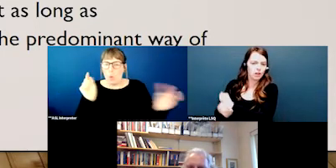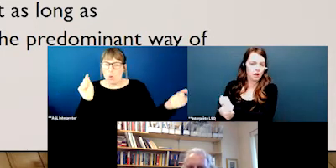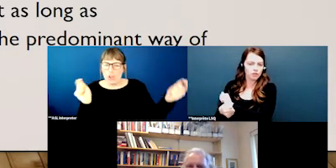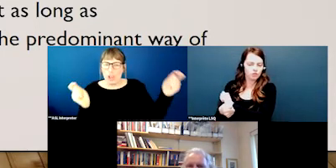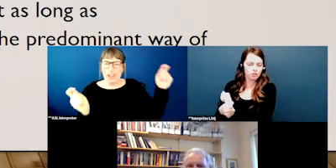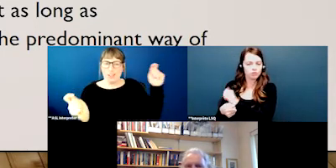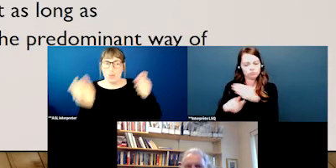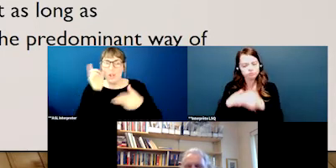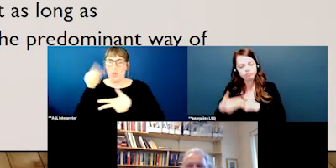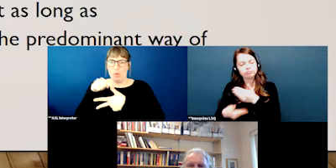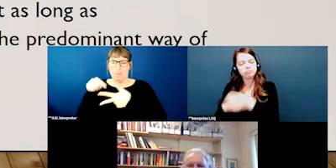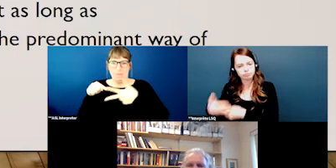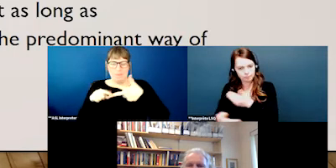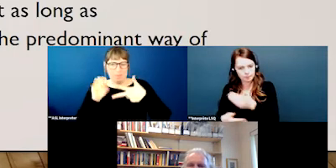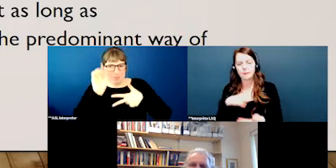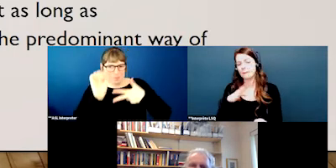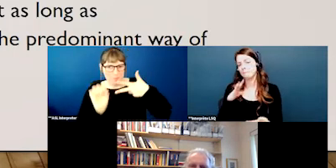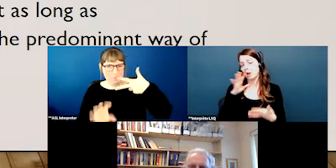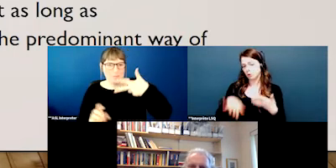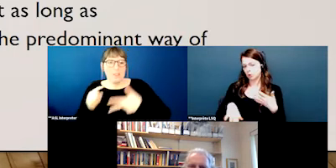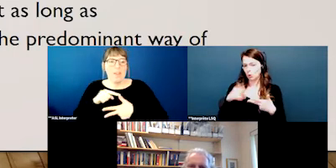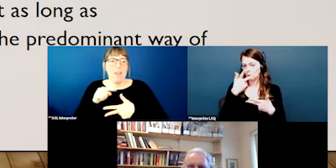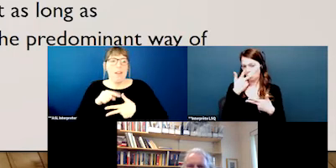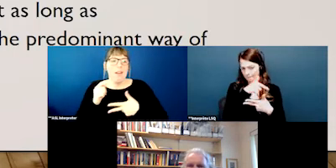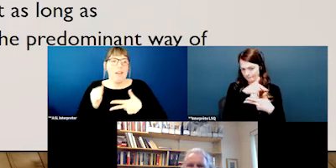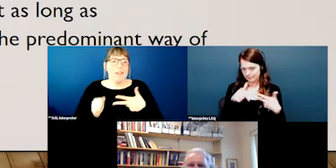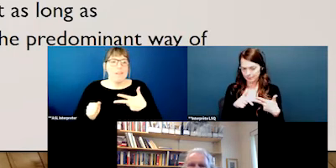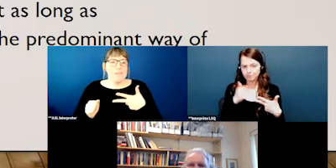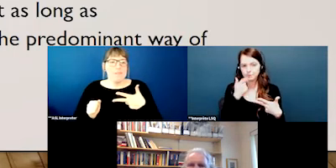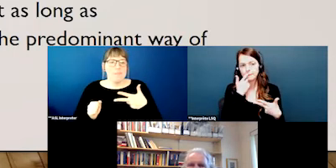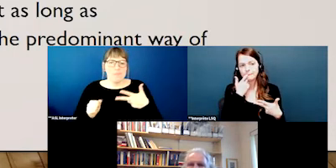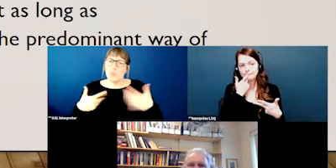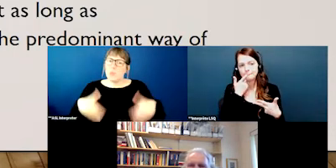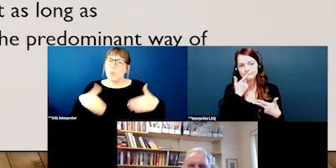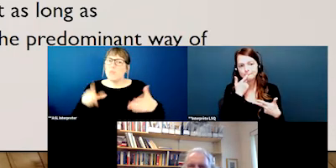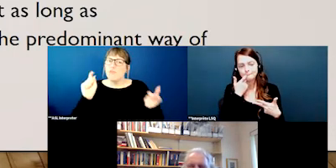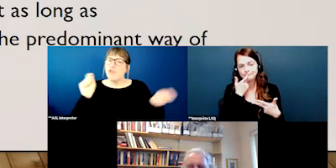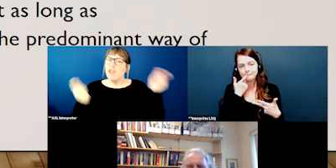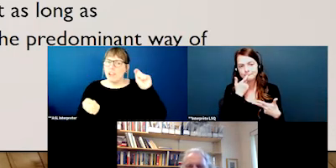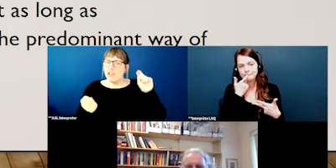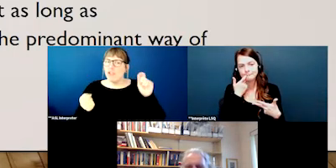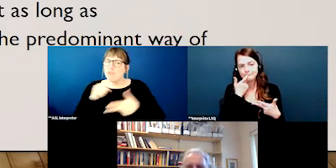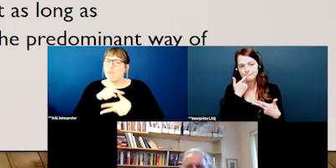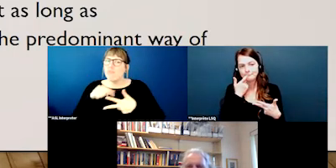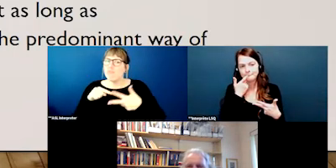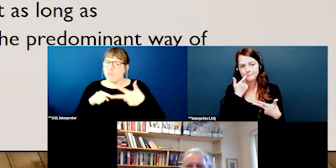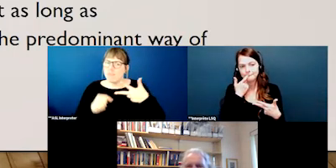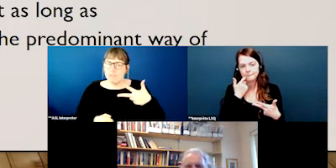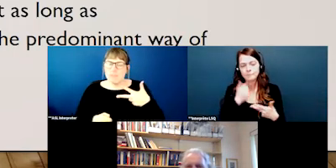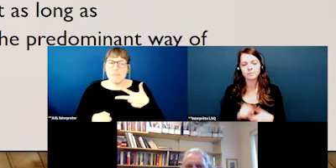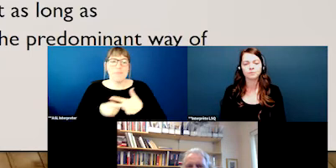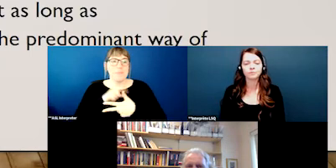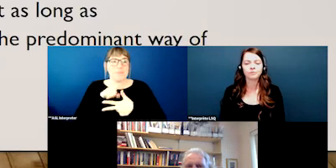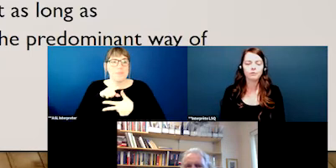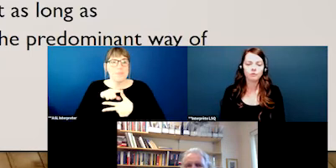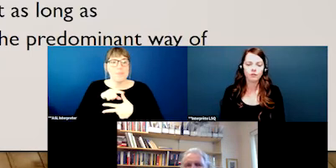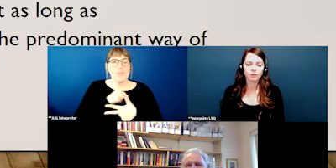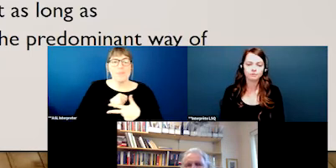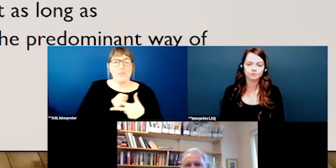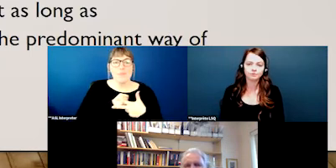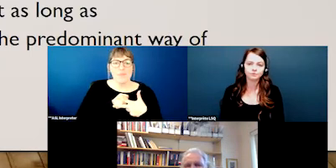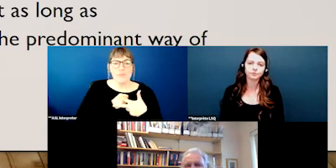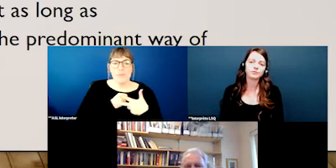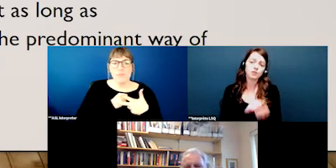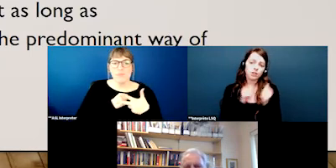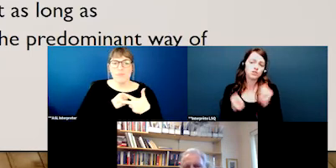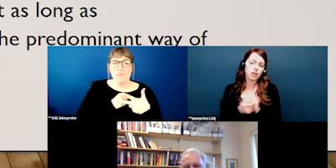that are potential, what might be called game changers or paradigm shifters. One is, what